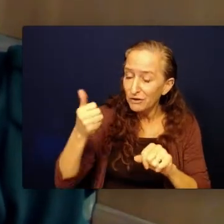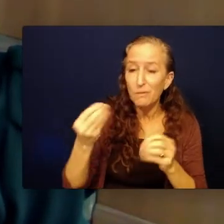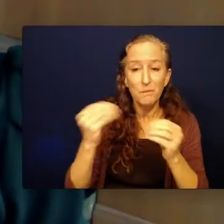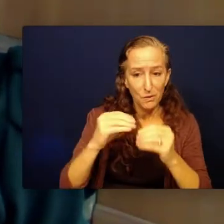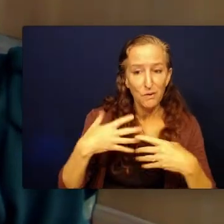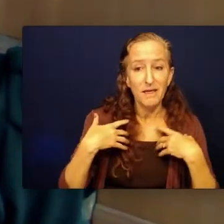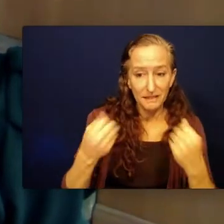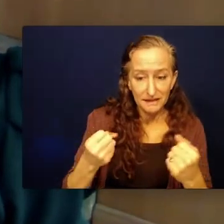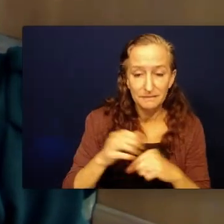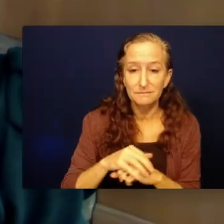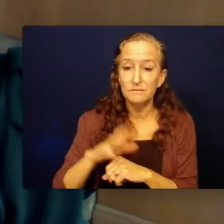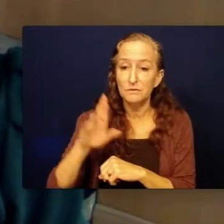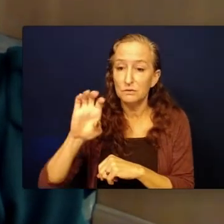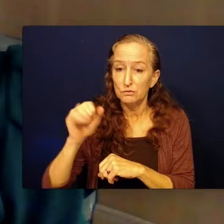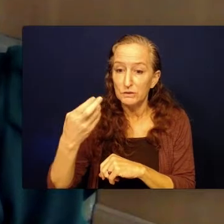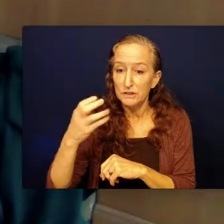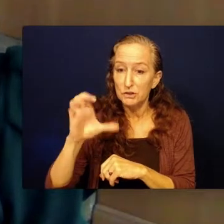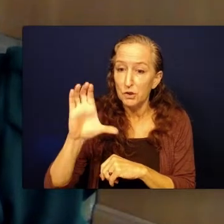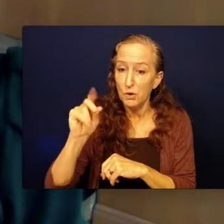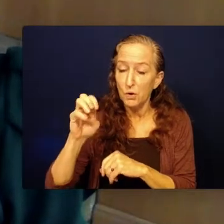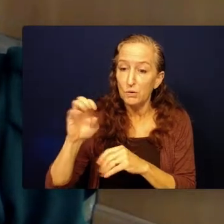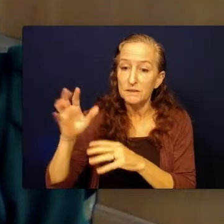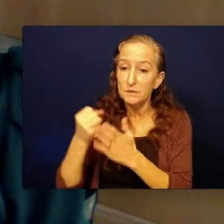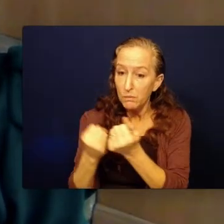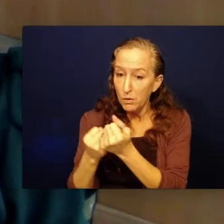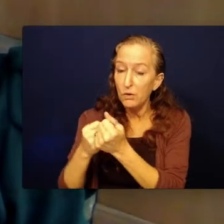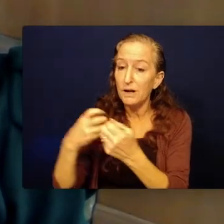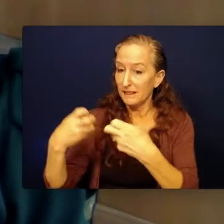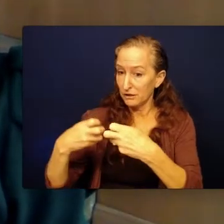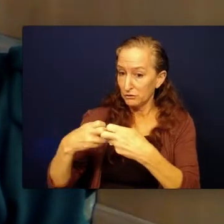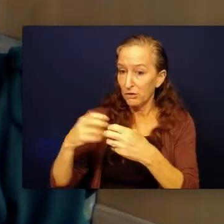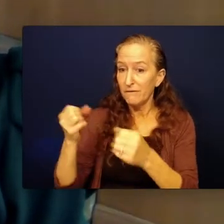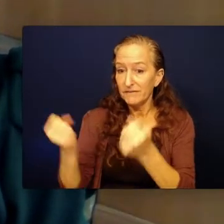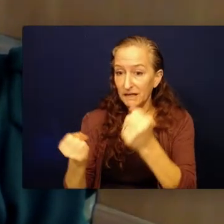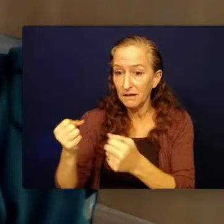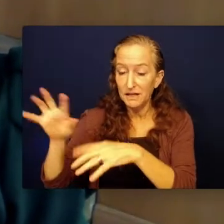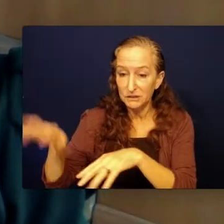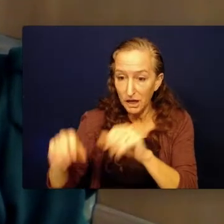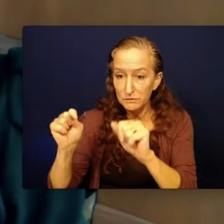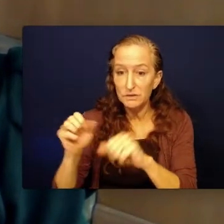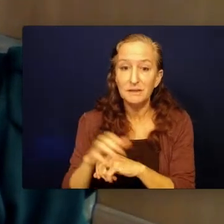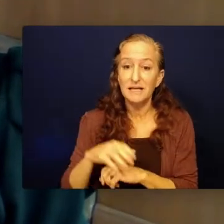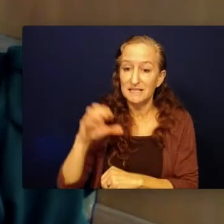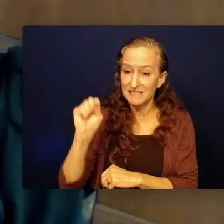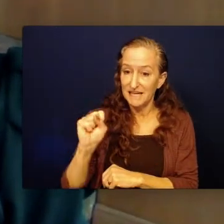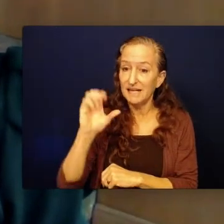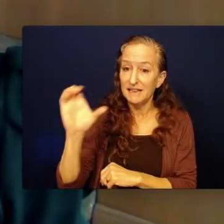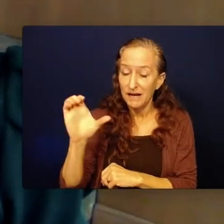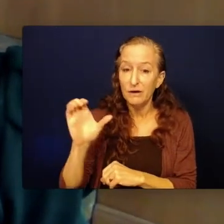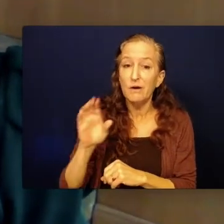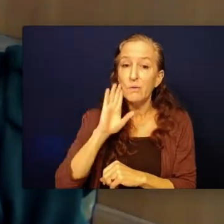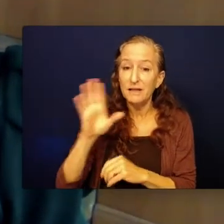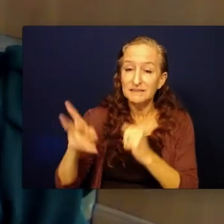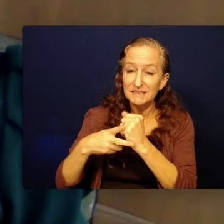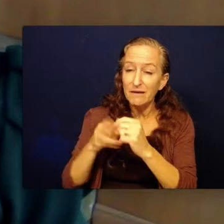with REACH codes that support electric vehicle adoption, San Mateo County residents are projected to collectively save